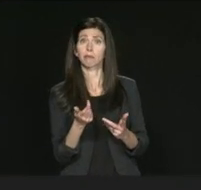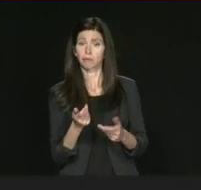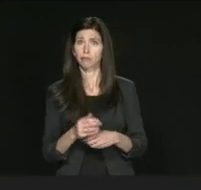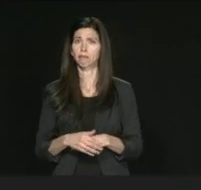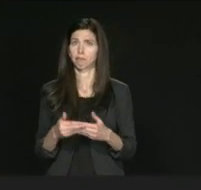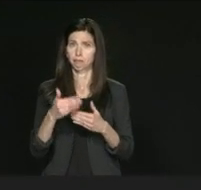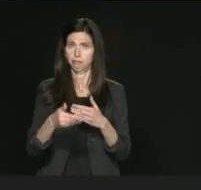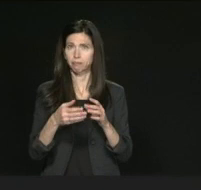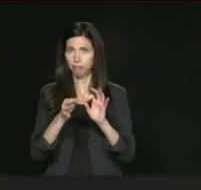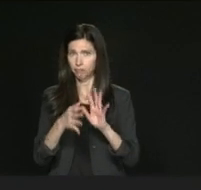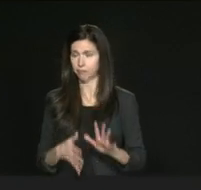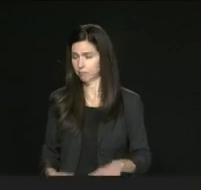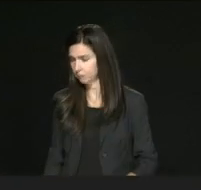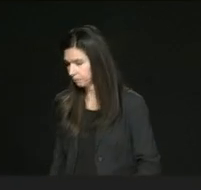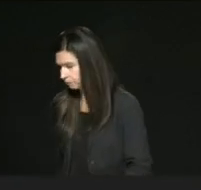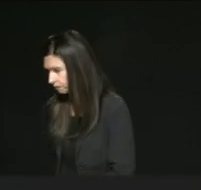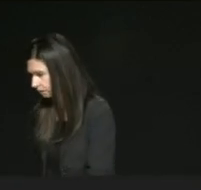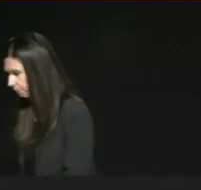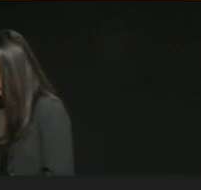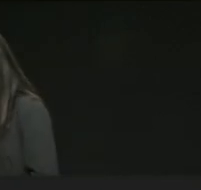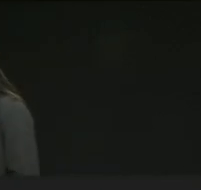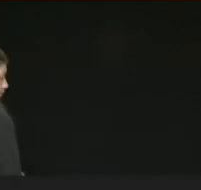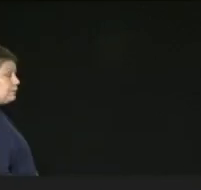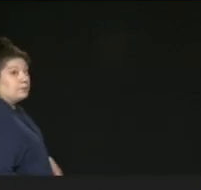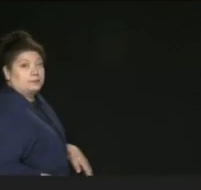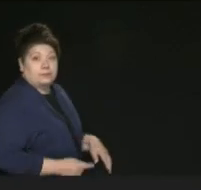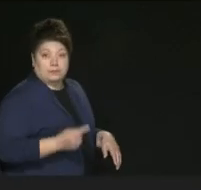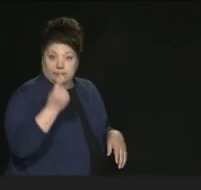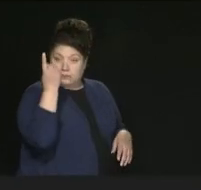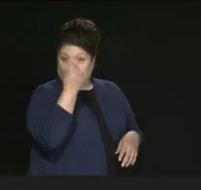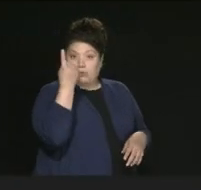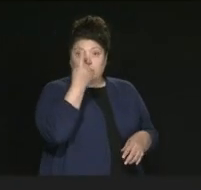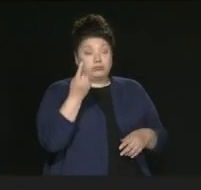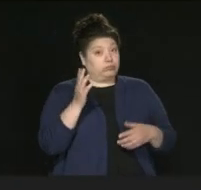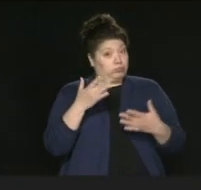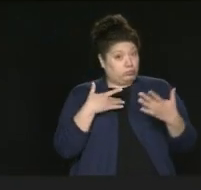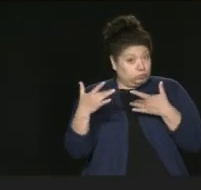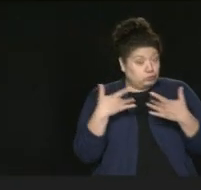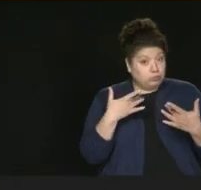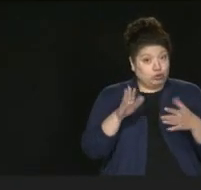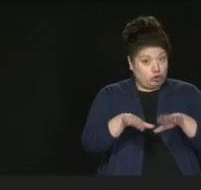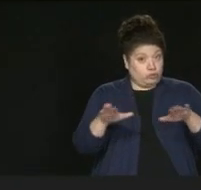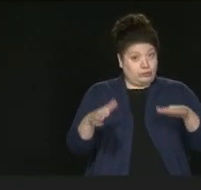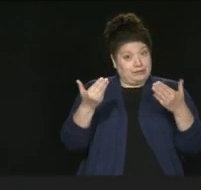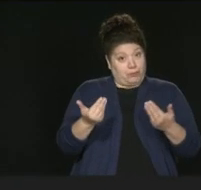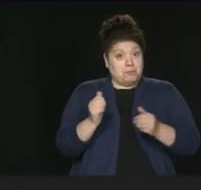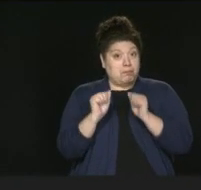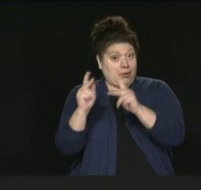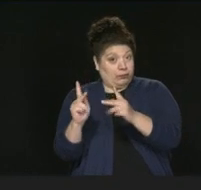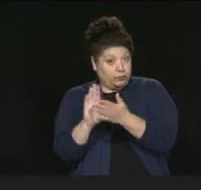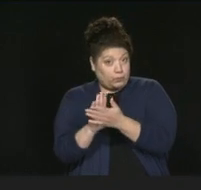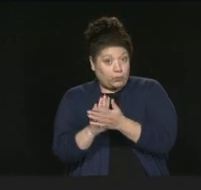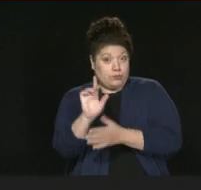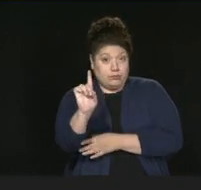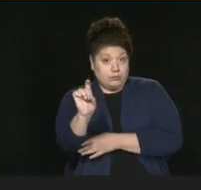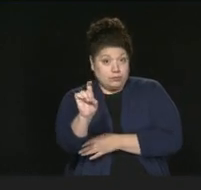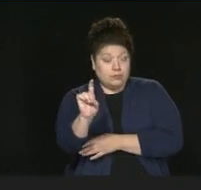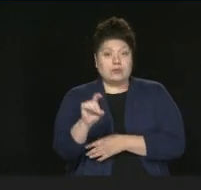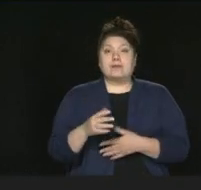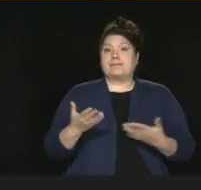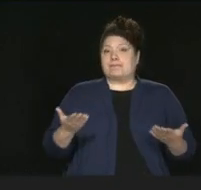So I think, as I've said before, every local medical officer and chief medical